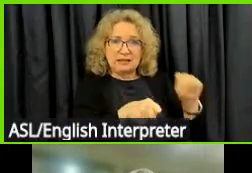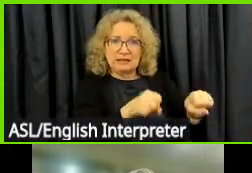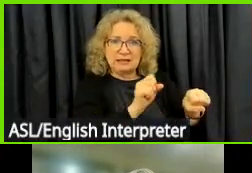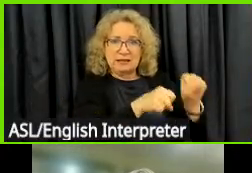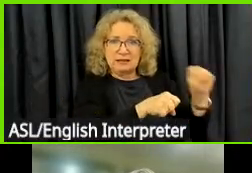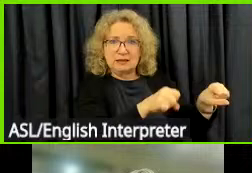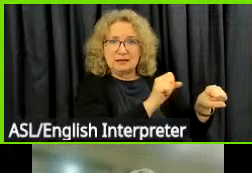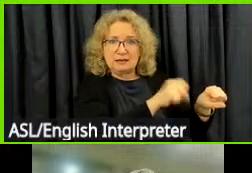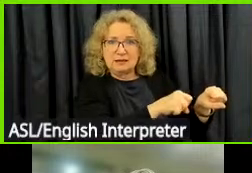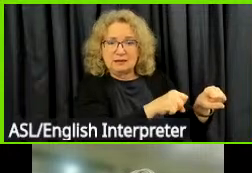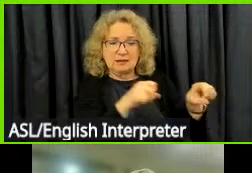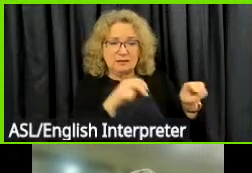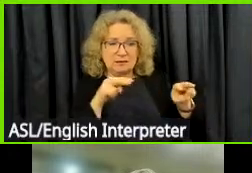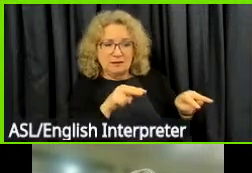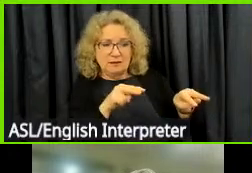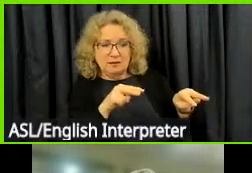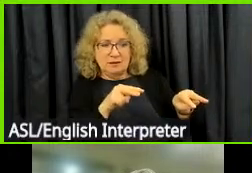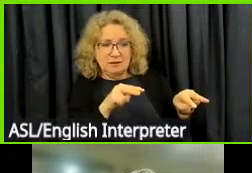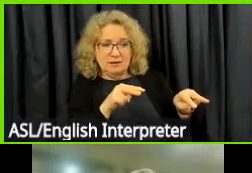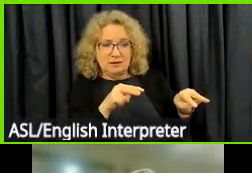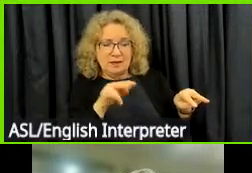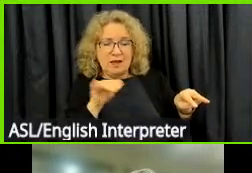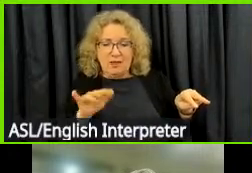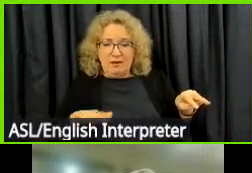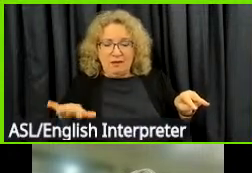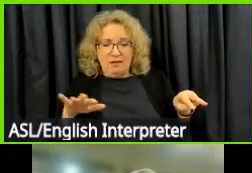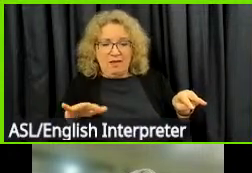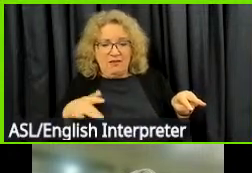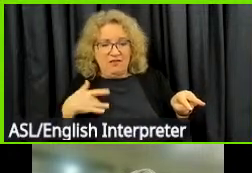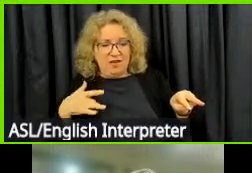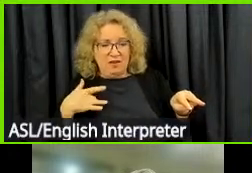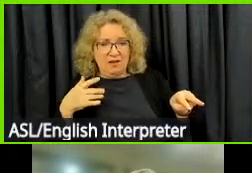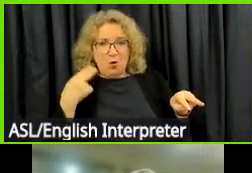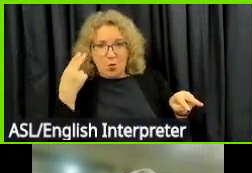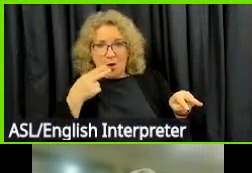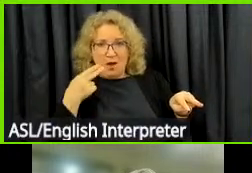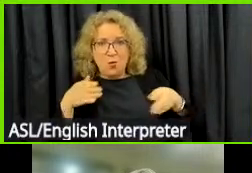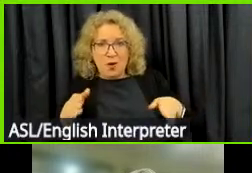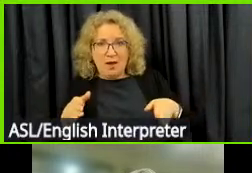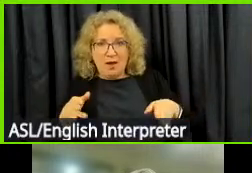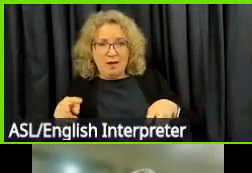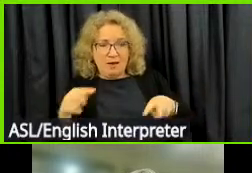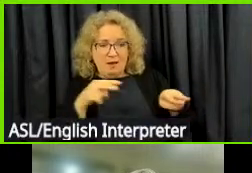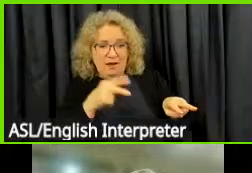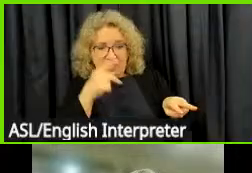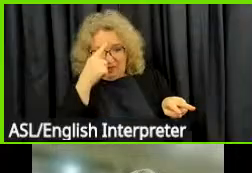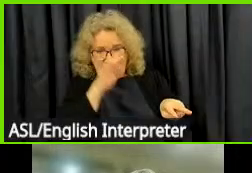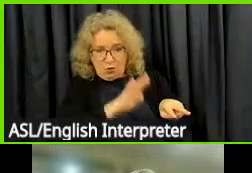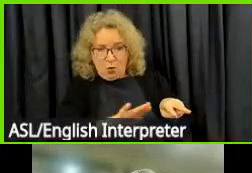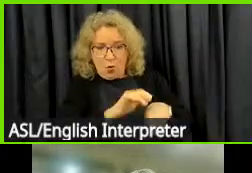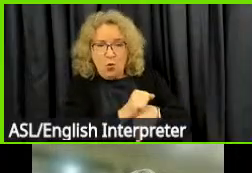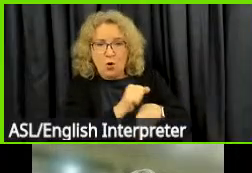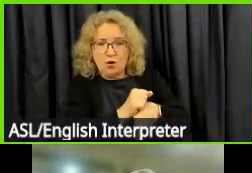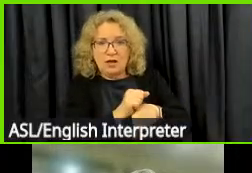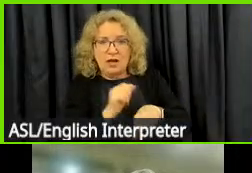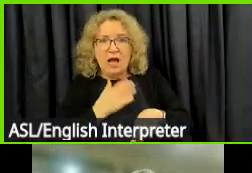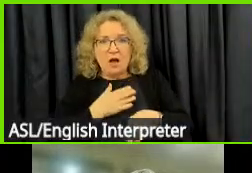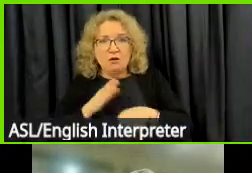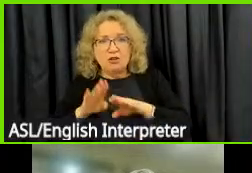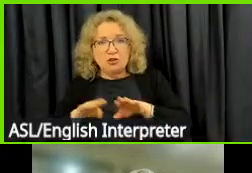our grandparents would be proud of and our grandchildren can be proud of. So thank you for all of